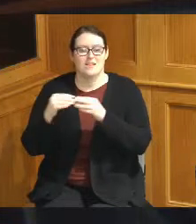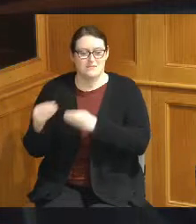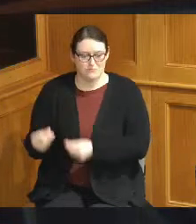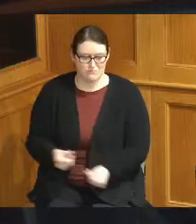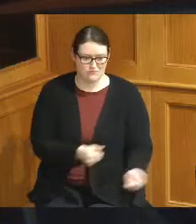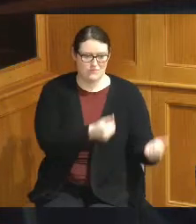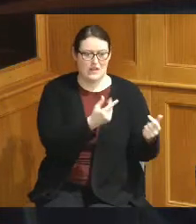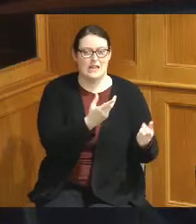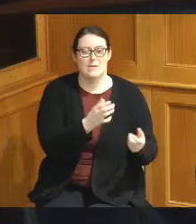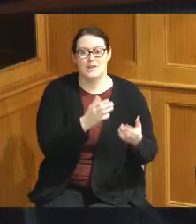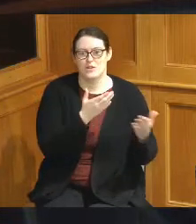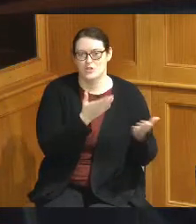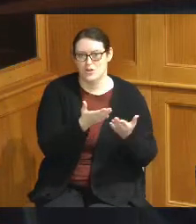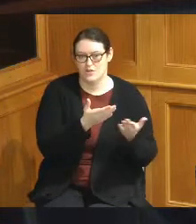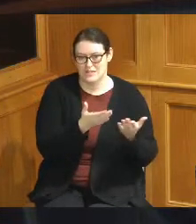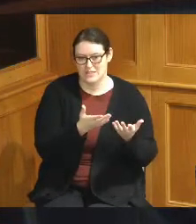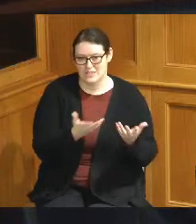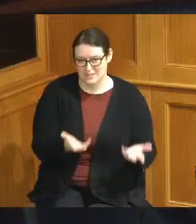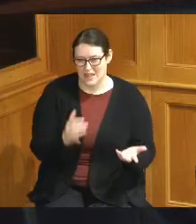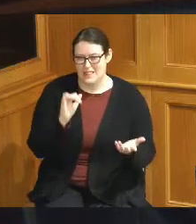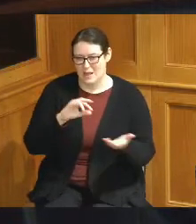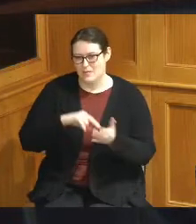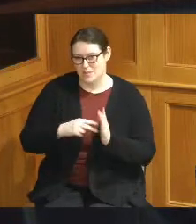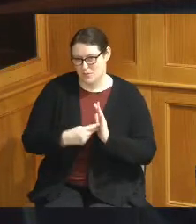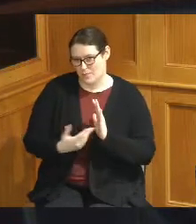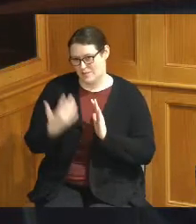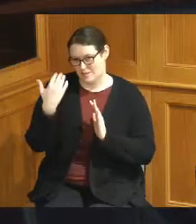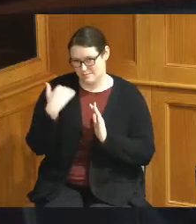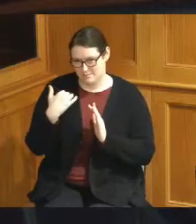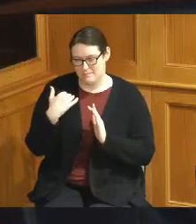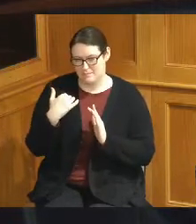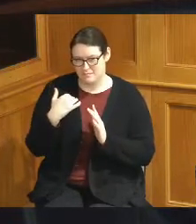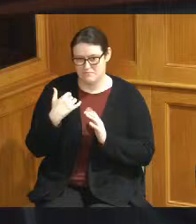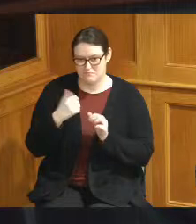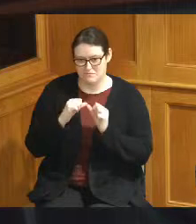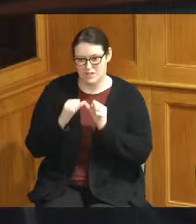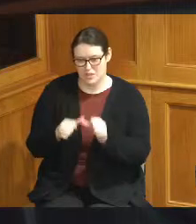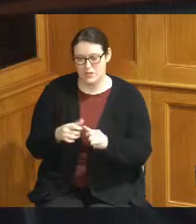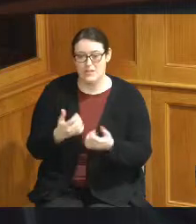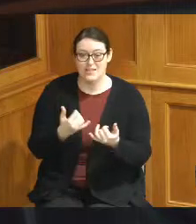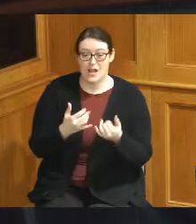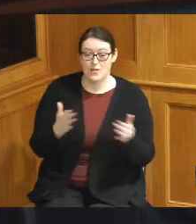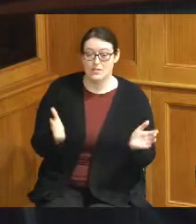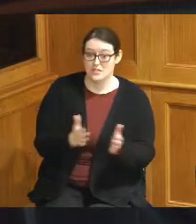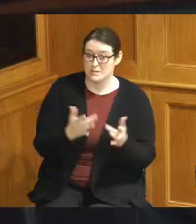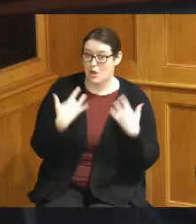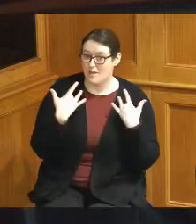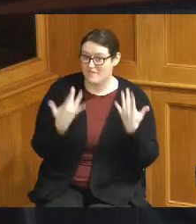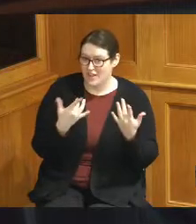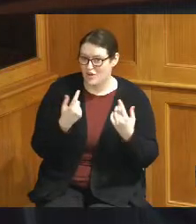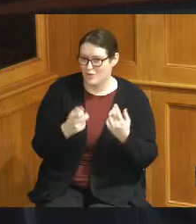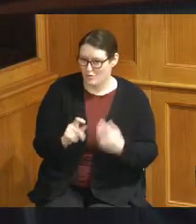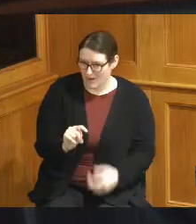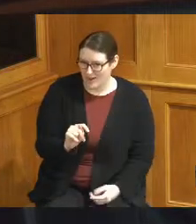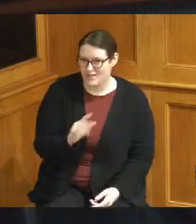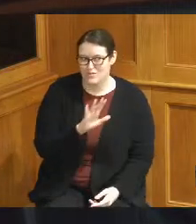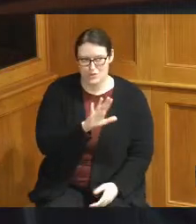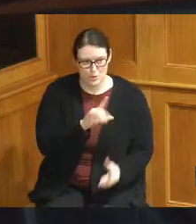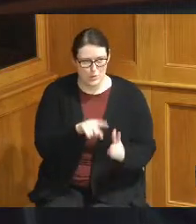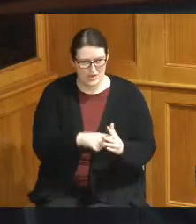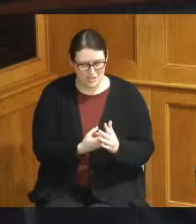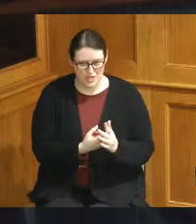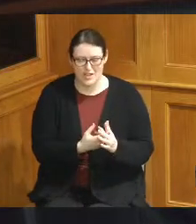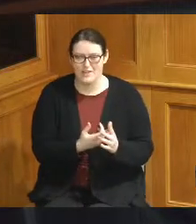was the purpose at the time. As you say, that this small event grant has also now been in front of us for a few years. That was one of your initiatives.